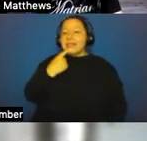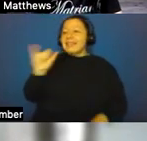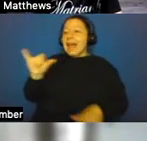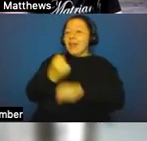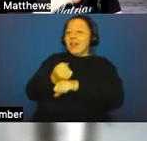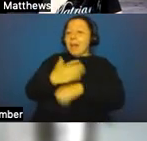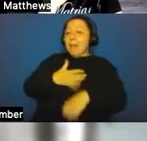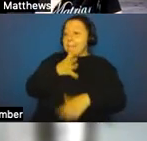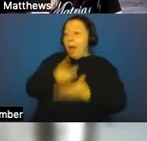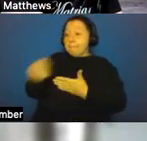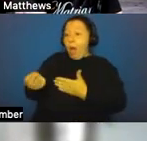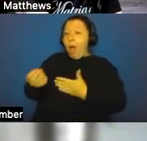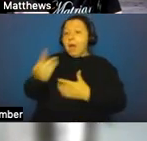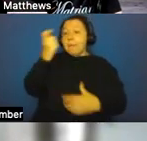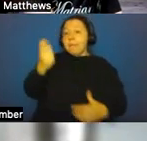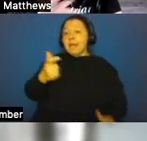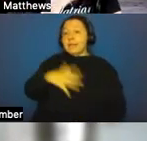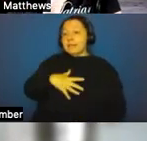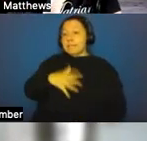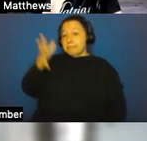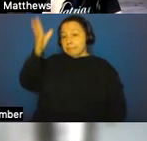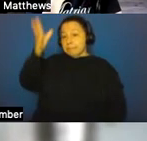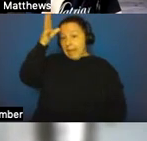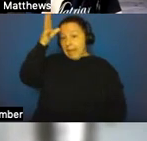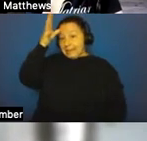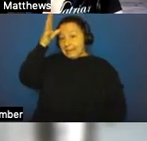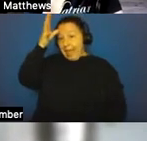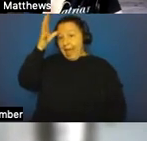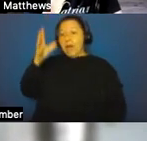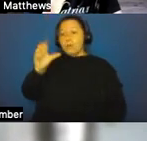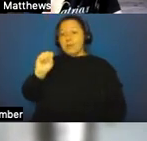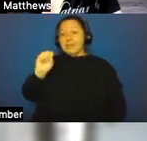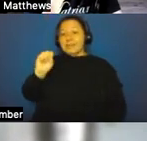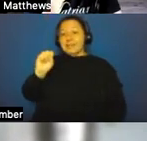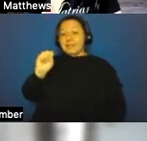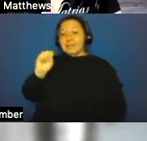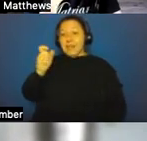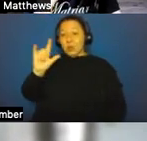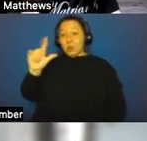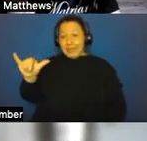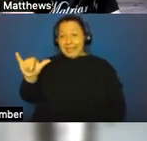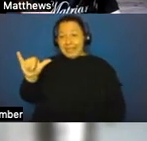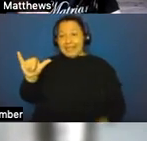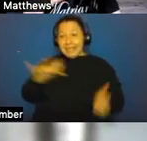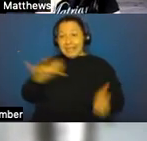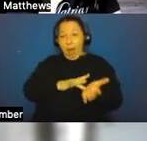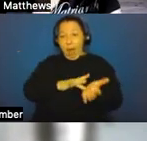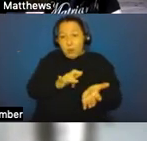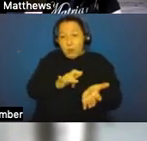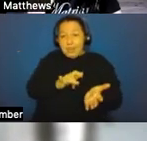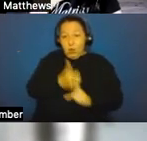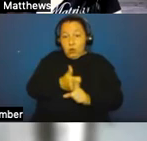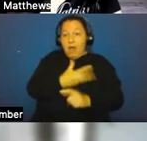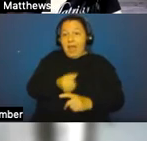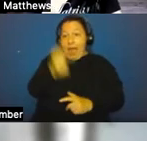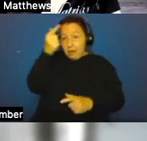her dad was sexually abusing her dad and her brothers. And so, you know, mandated report that ended